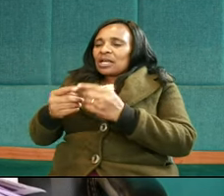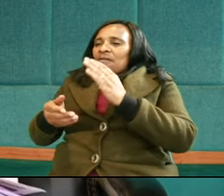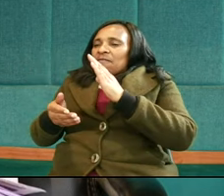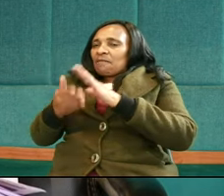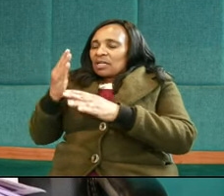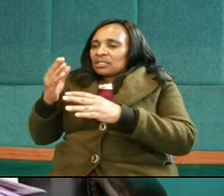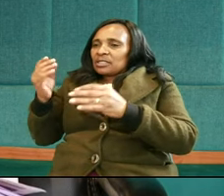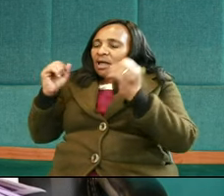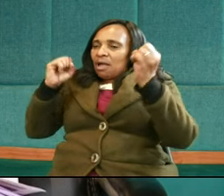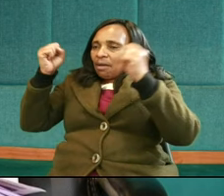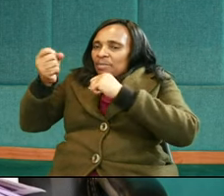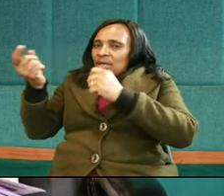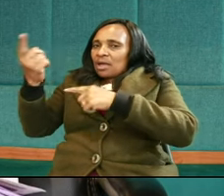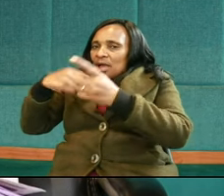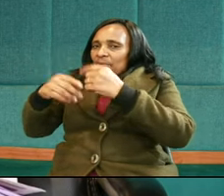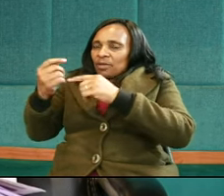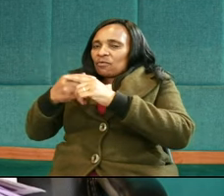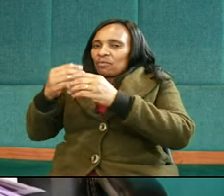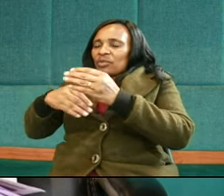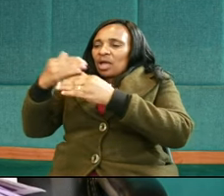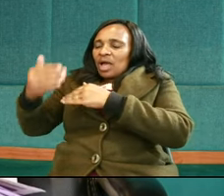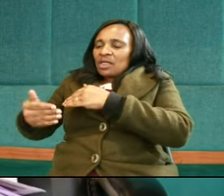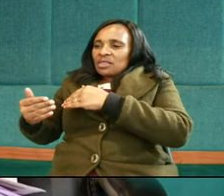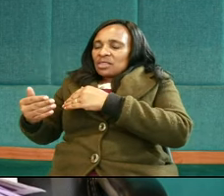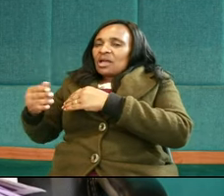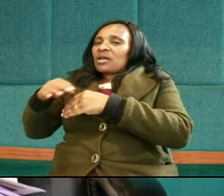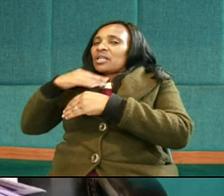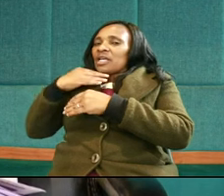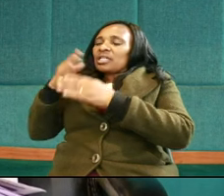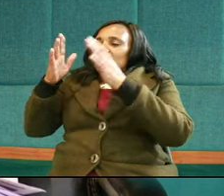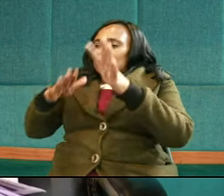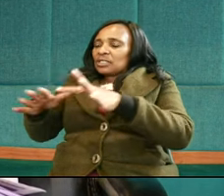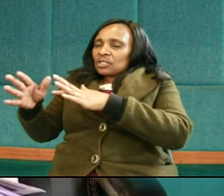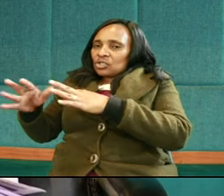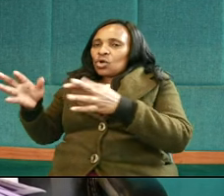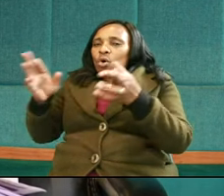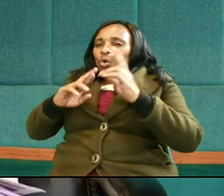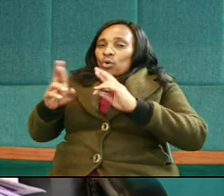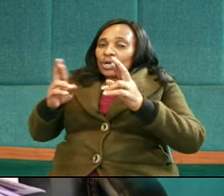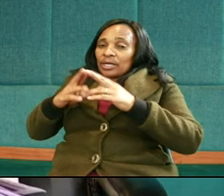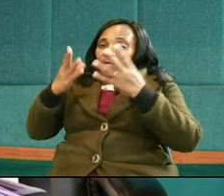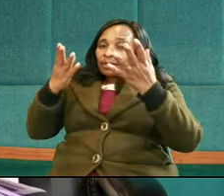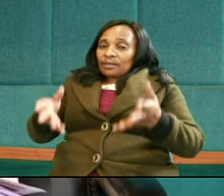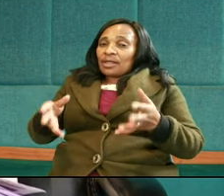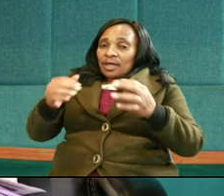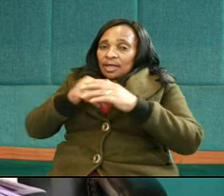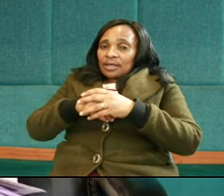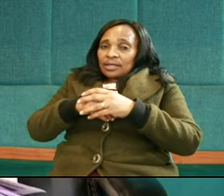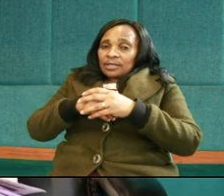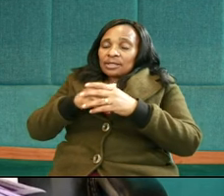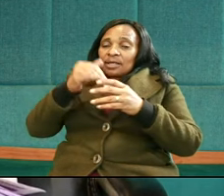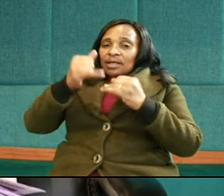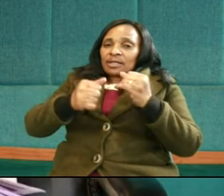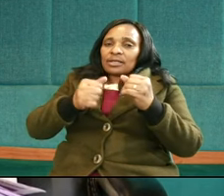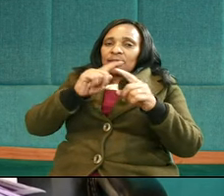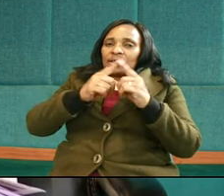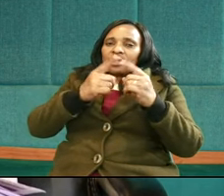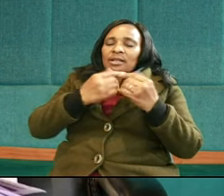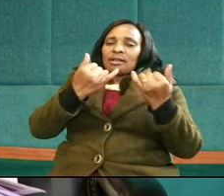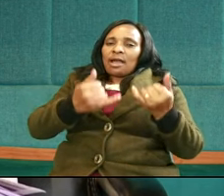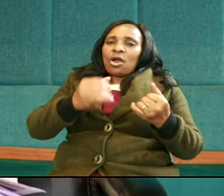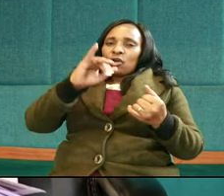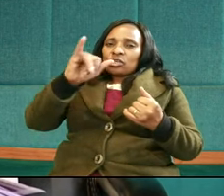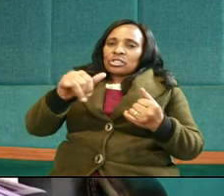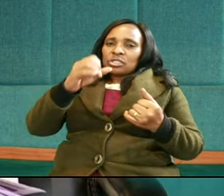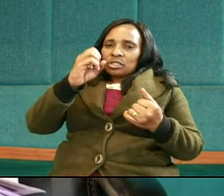from Edom, from the other side of the Dead Sea. It is already in Hazazon-Tamar, that is in En-Gedi. Alarmed,